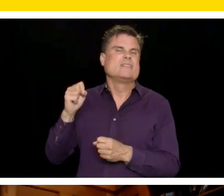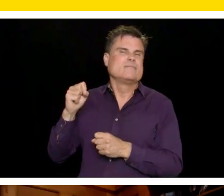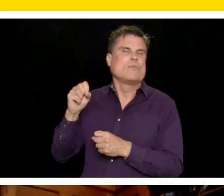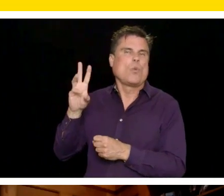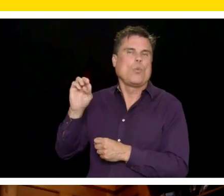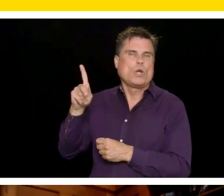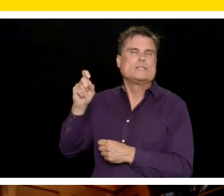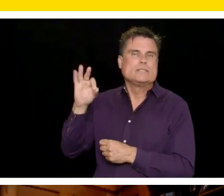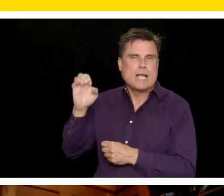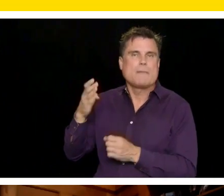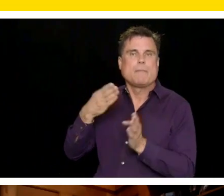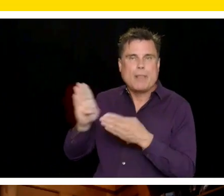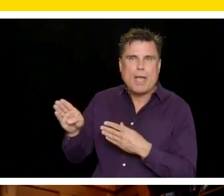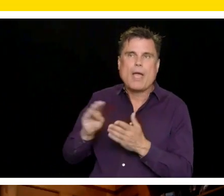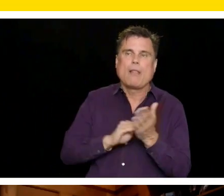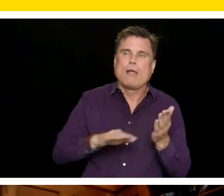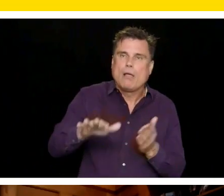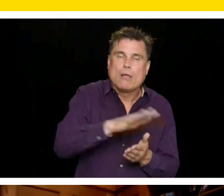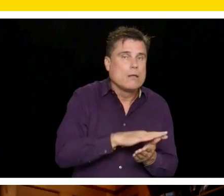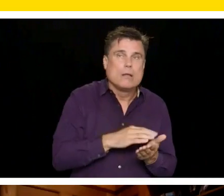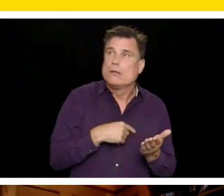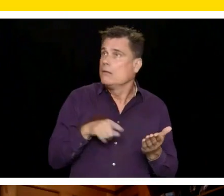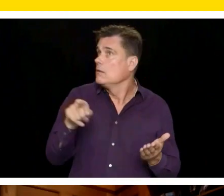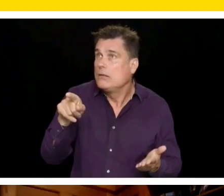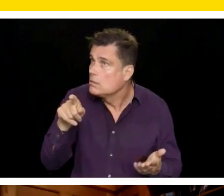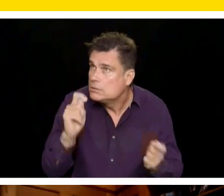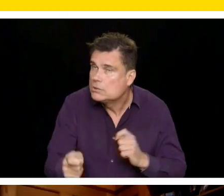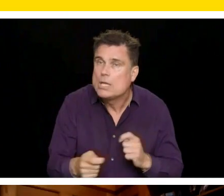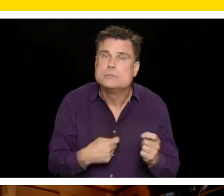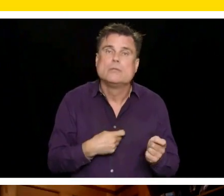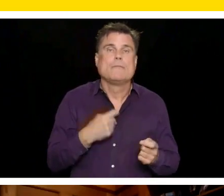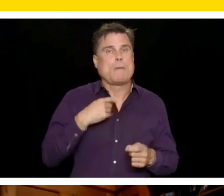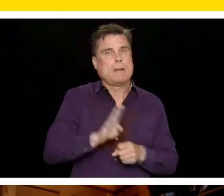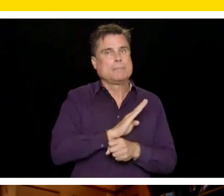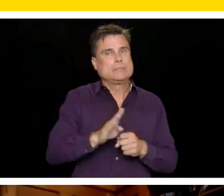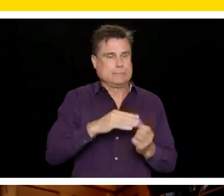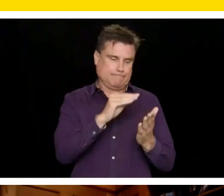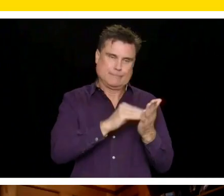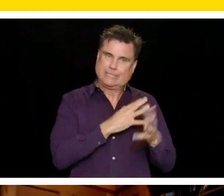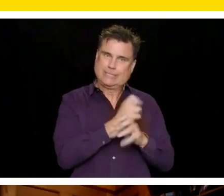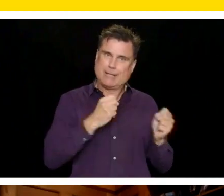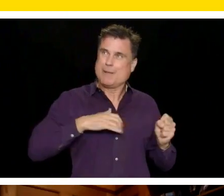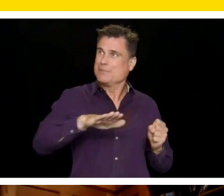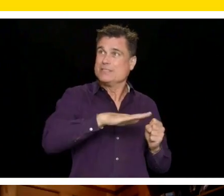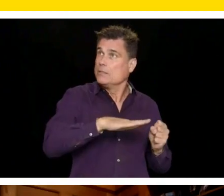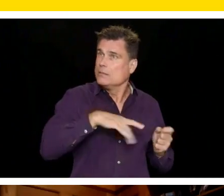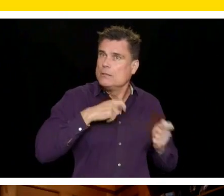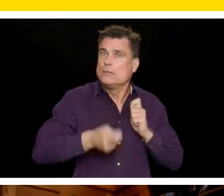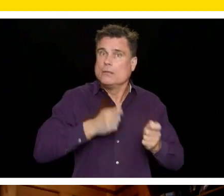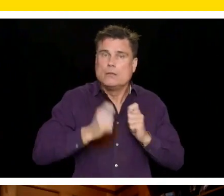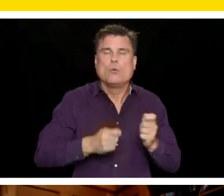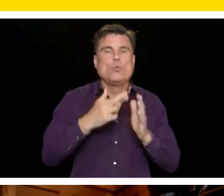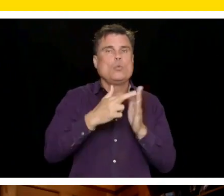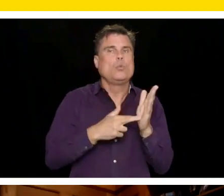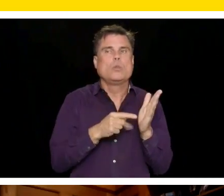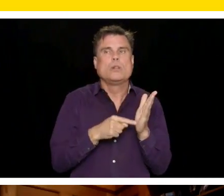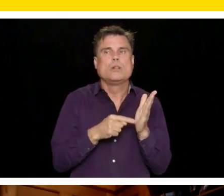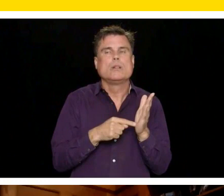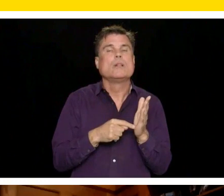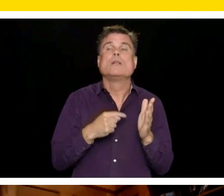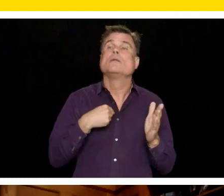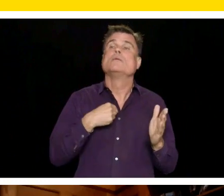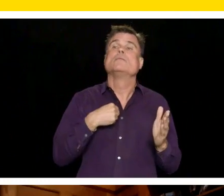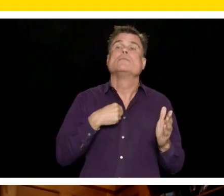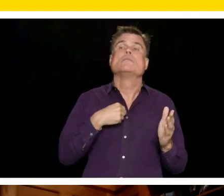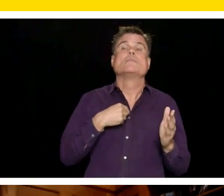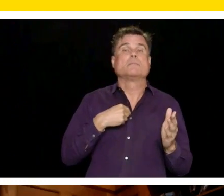WorkSafe protocols. Without a union or an advocacy group who can work with government on my behalf, it feels